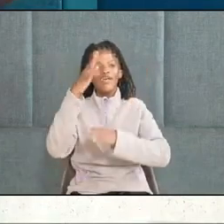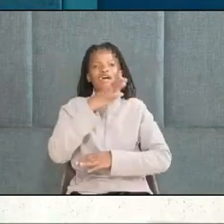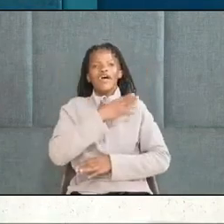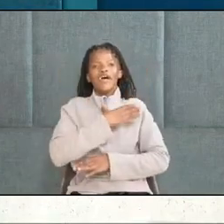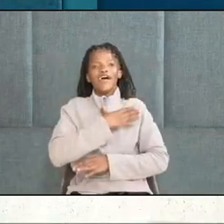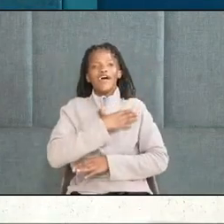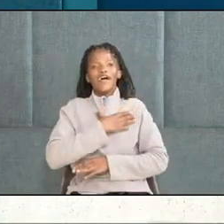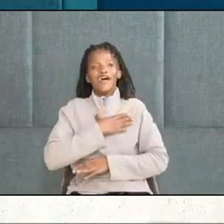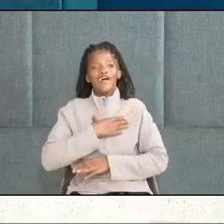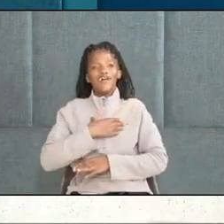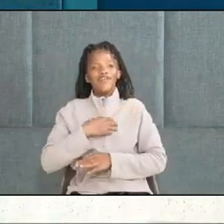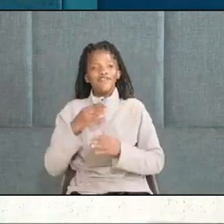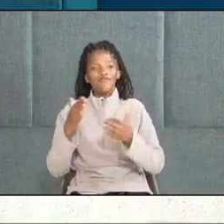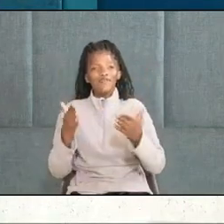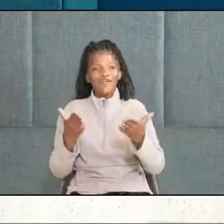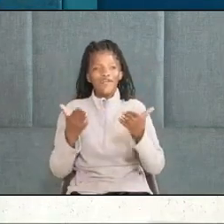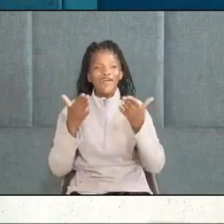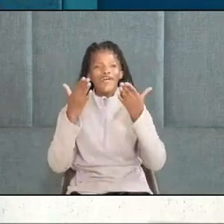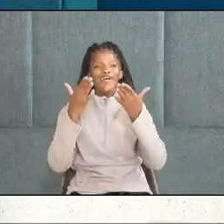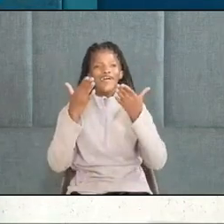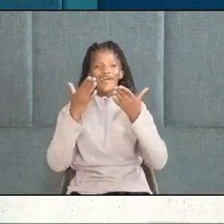relieved. How